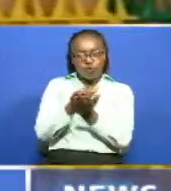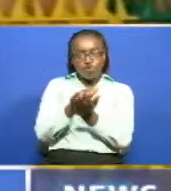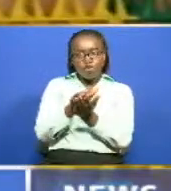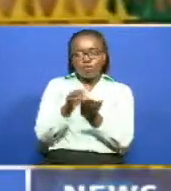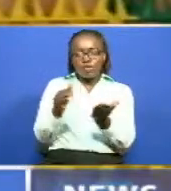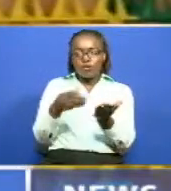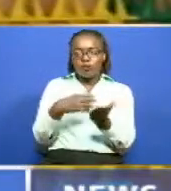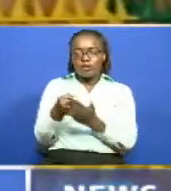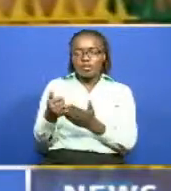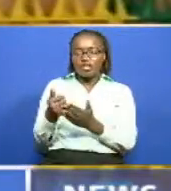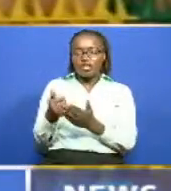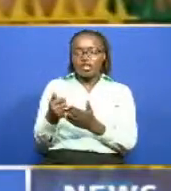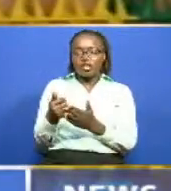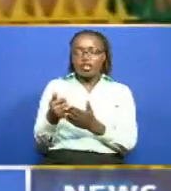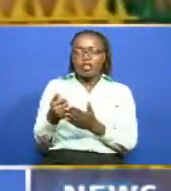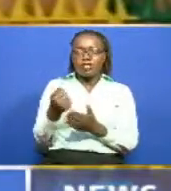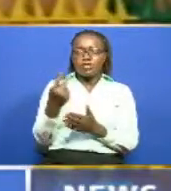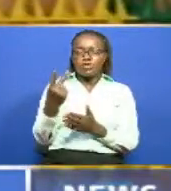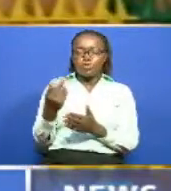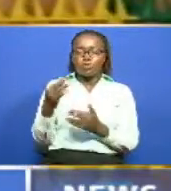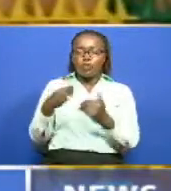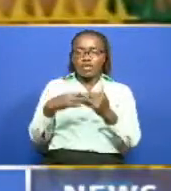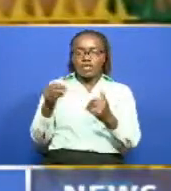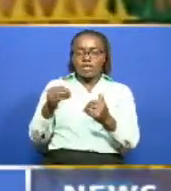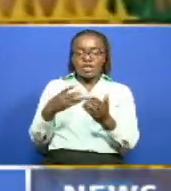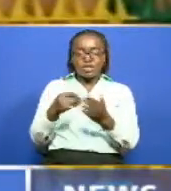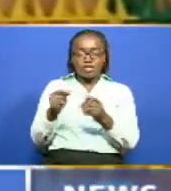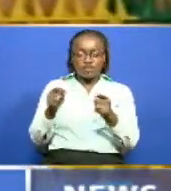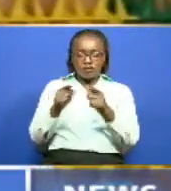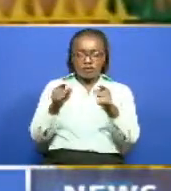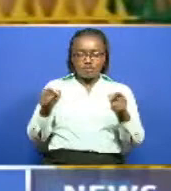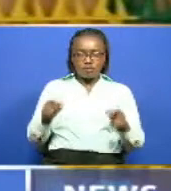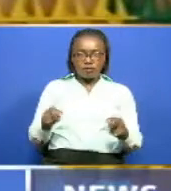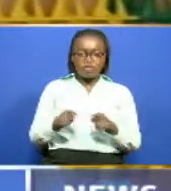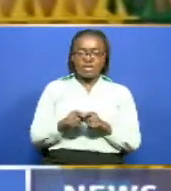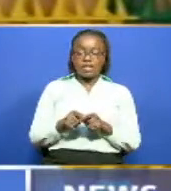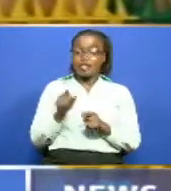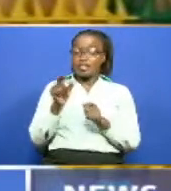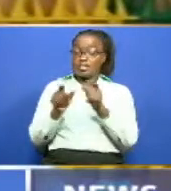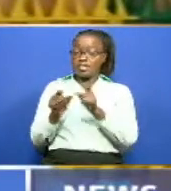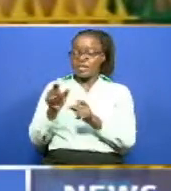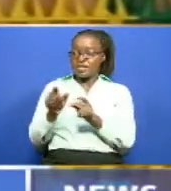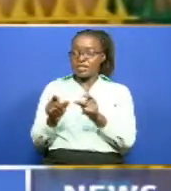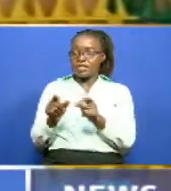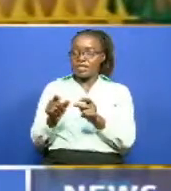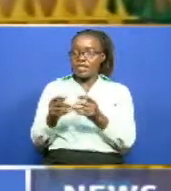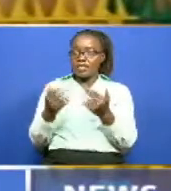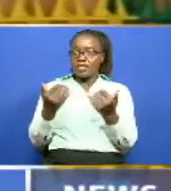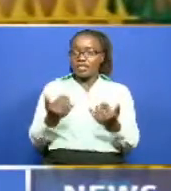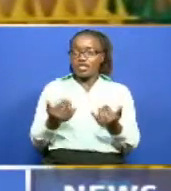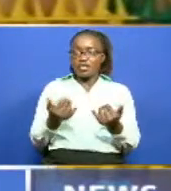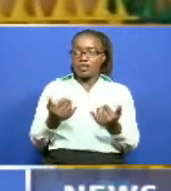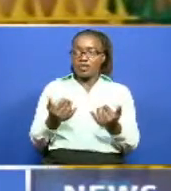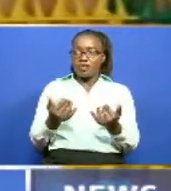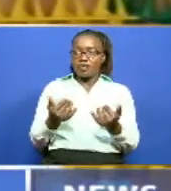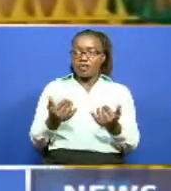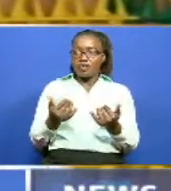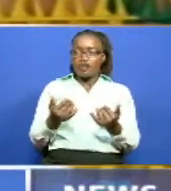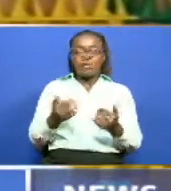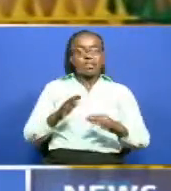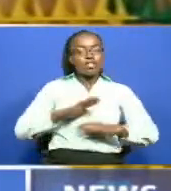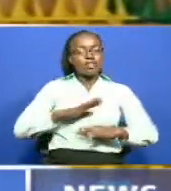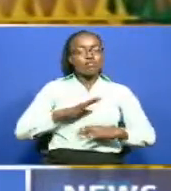to 280 shillings wholesale per tray, and right now we cannot satisfy the demand